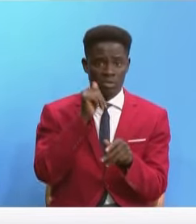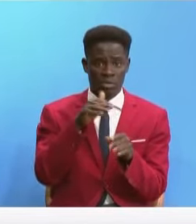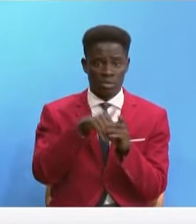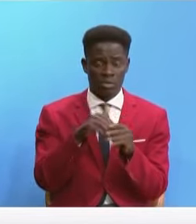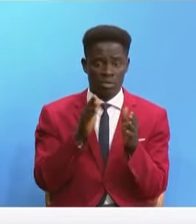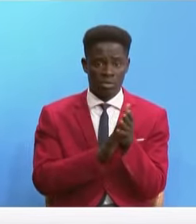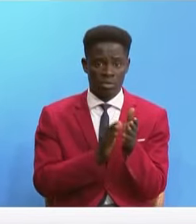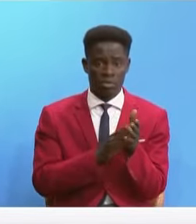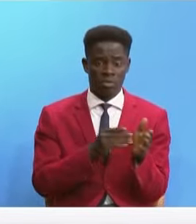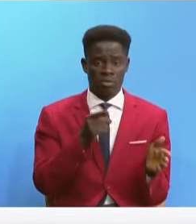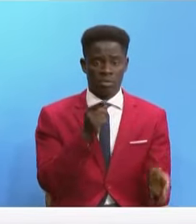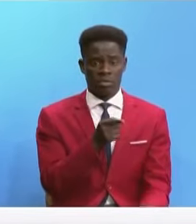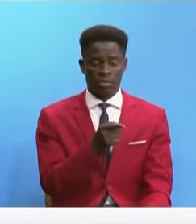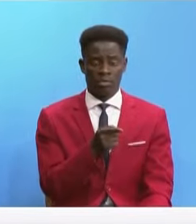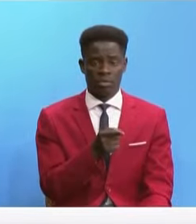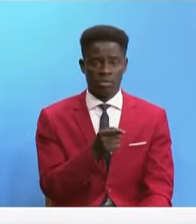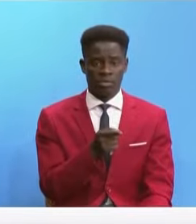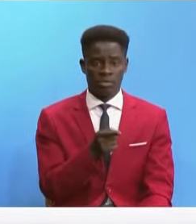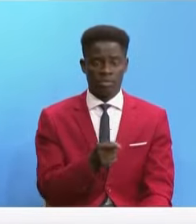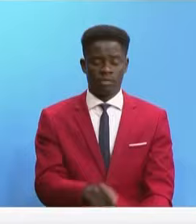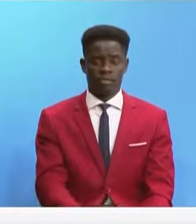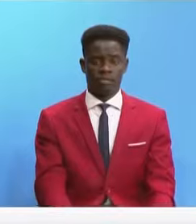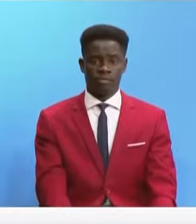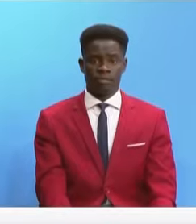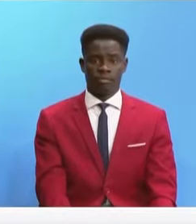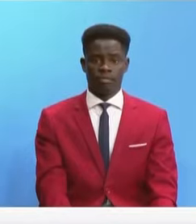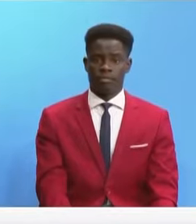exposed to, they